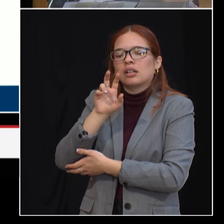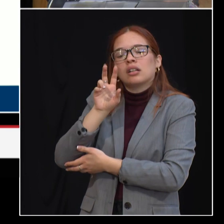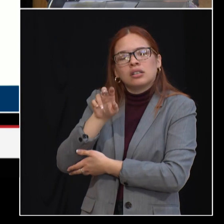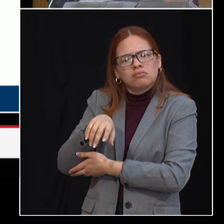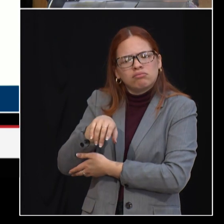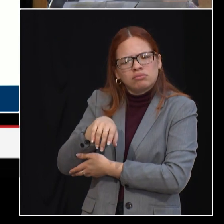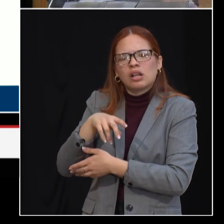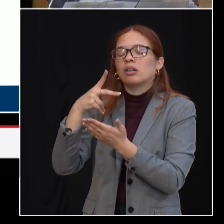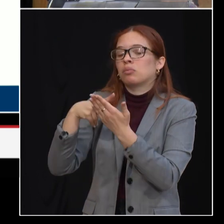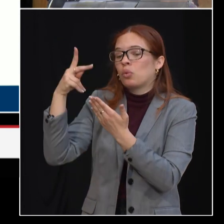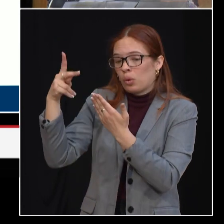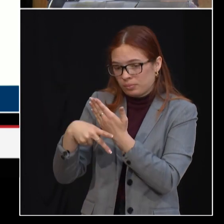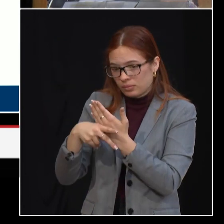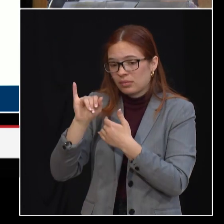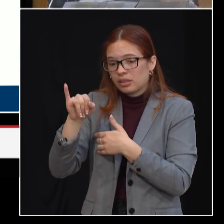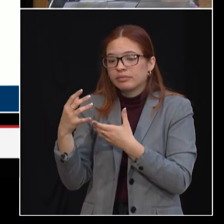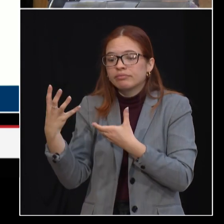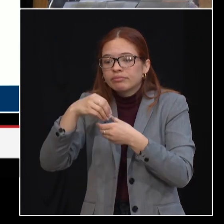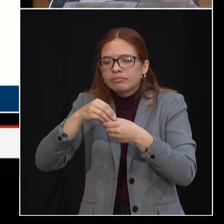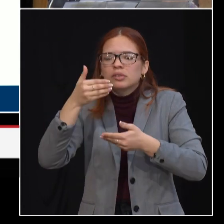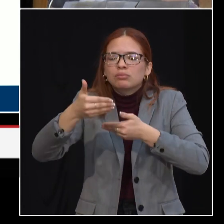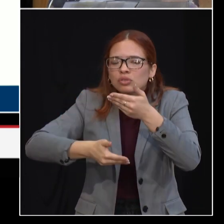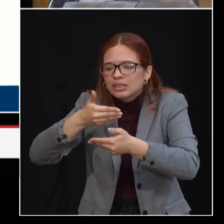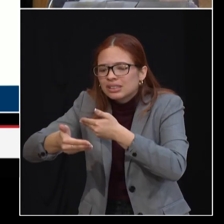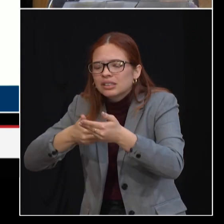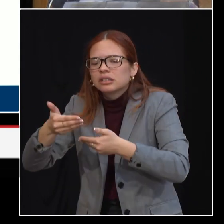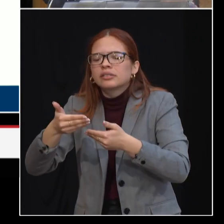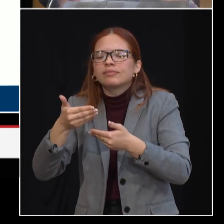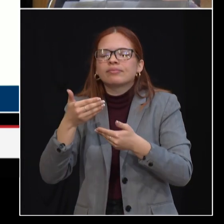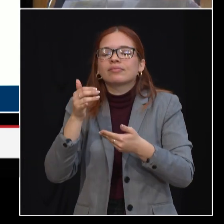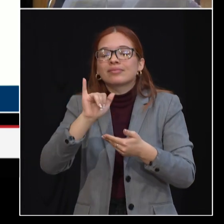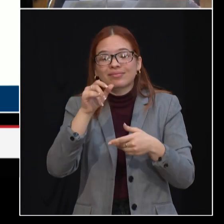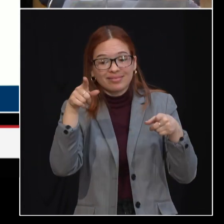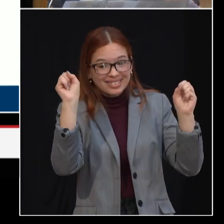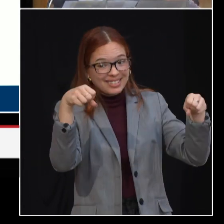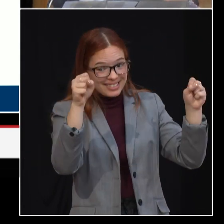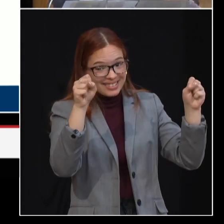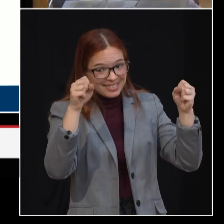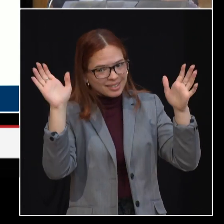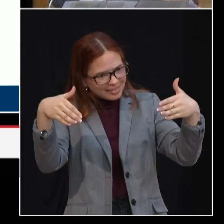Our RFP is an inclusive process that combines, yes, okay, thank you.